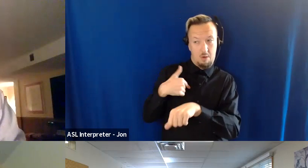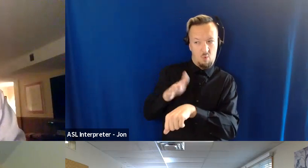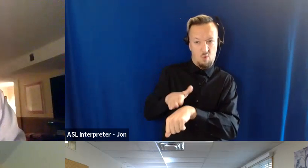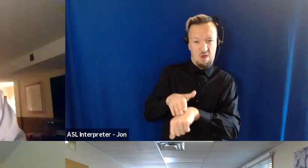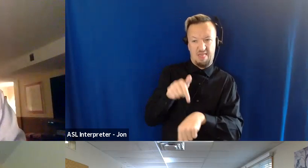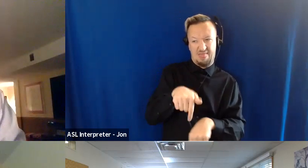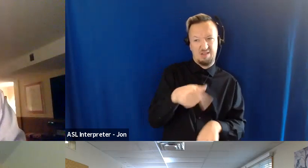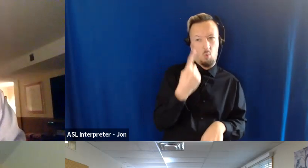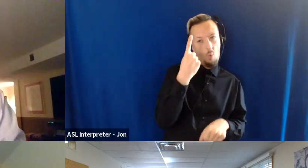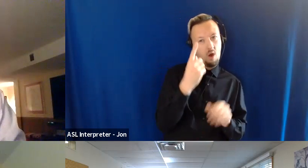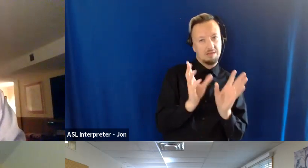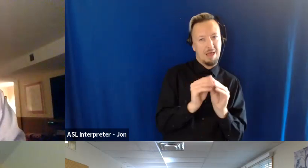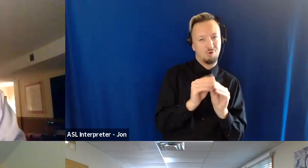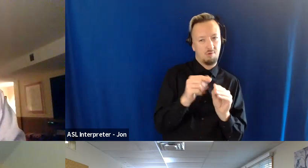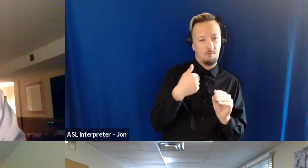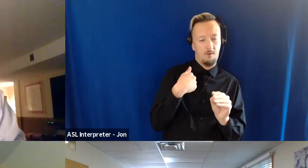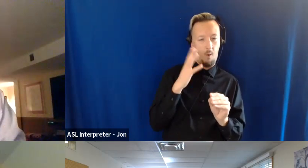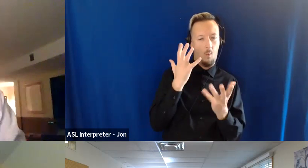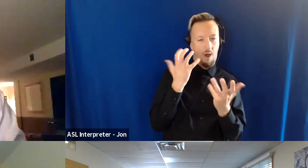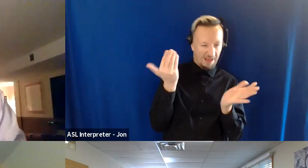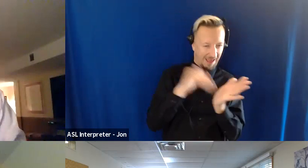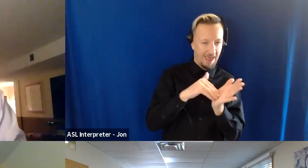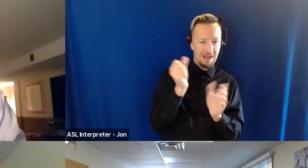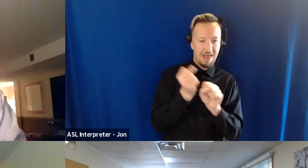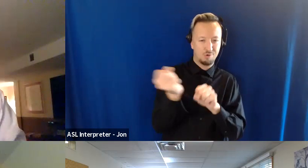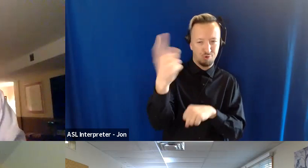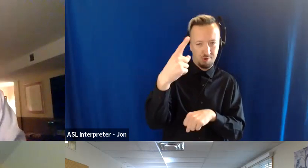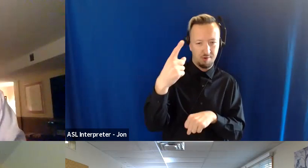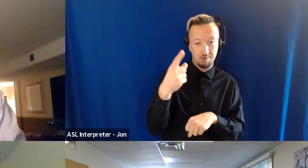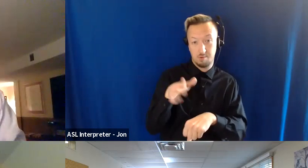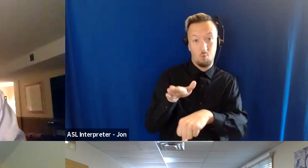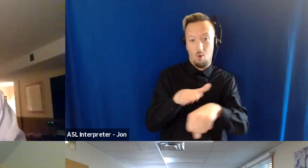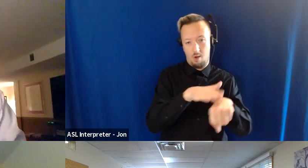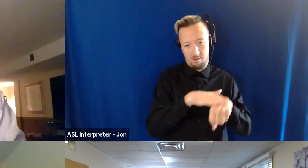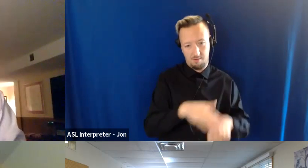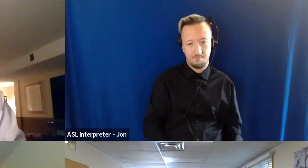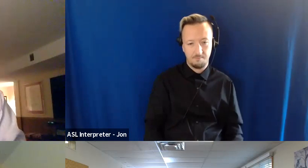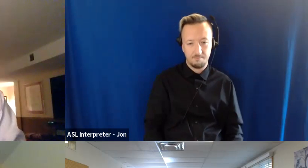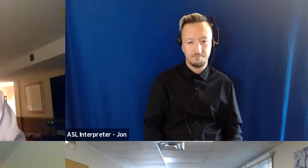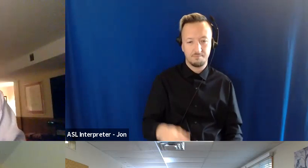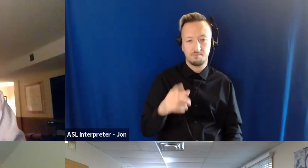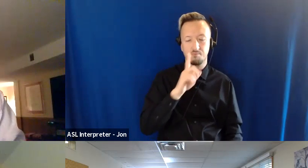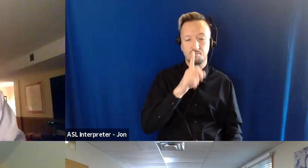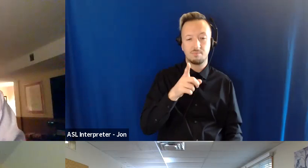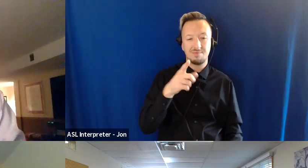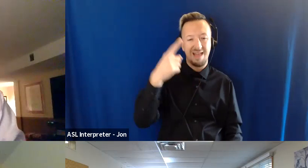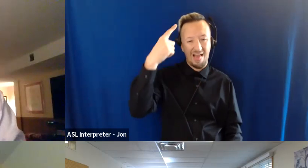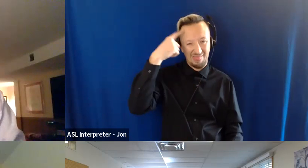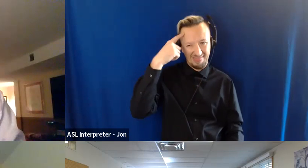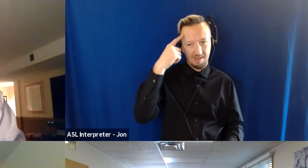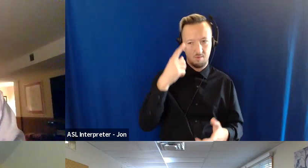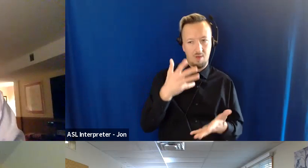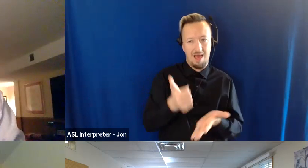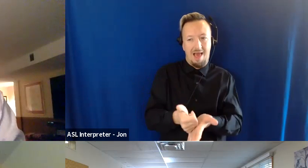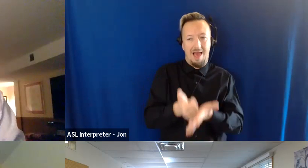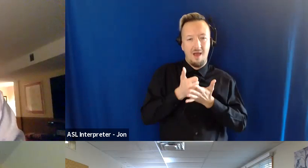the sessions I'm going to put in for next year. Just giving you a heads up. I think it's really helpful for all of us to see